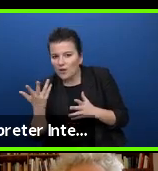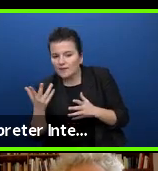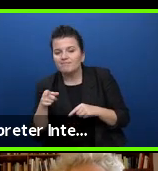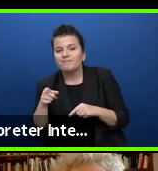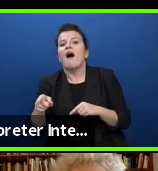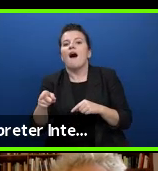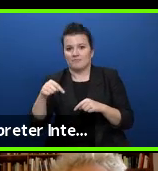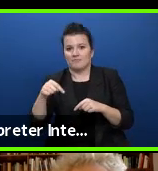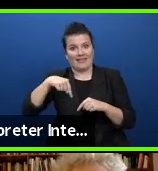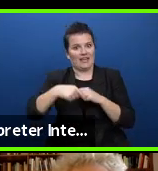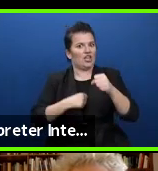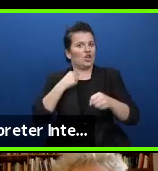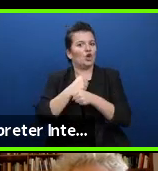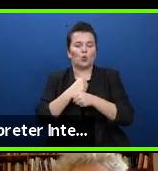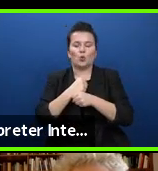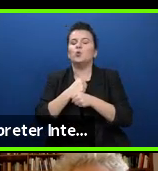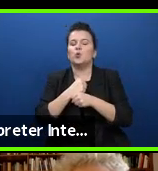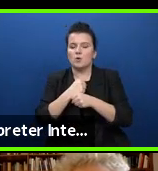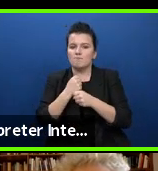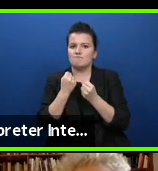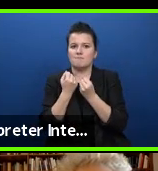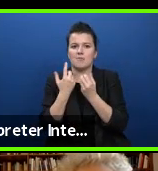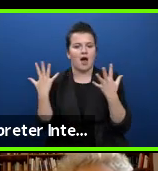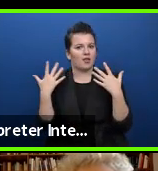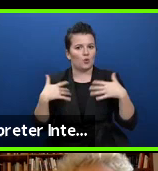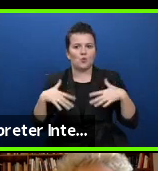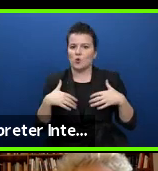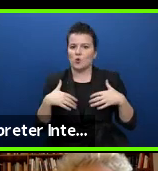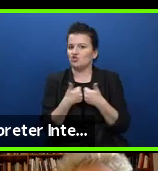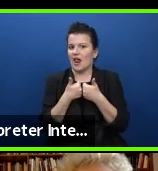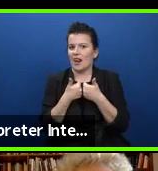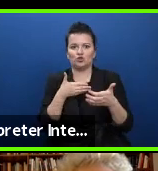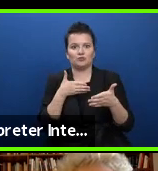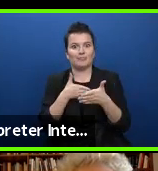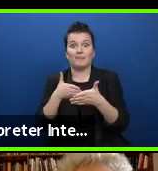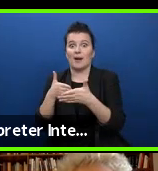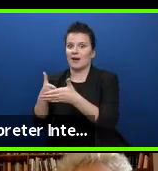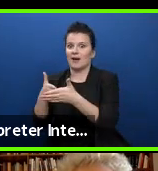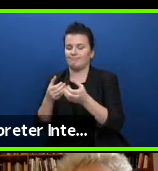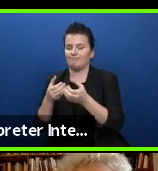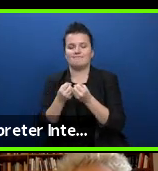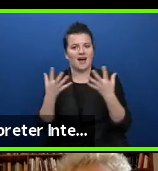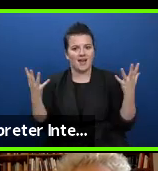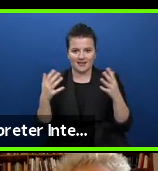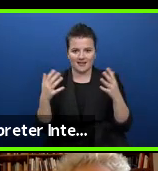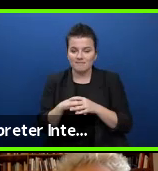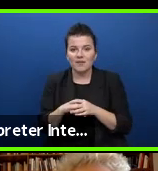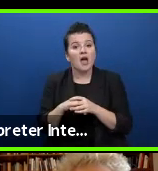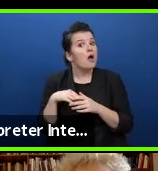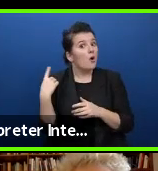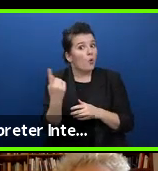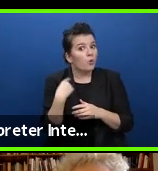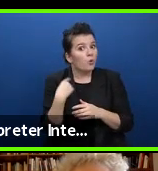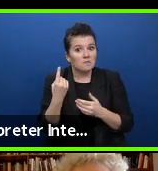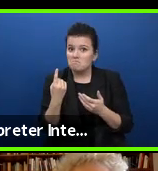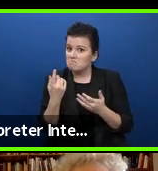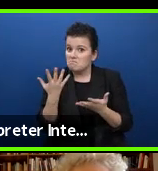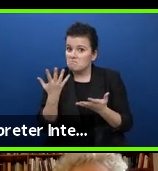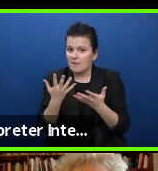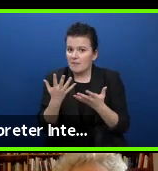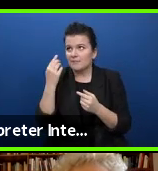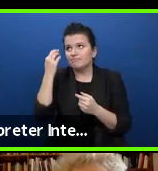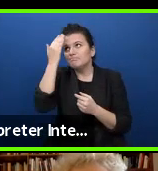year has brought with it. This year has brought a lot of challenges. Can we think and reflect on any of the positive